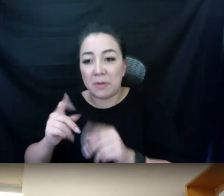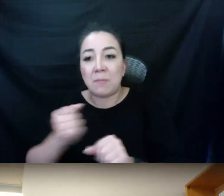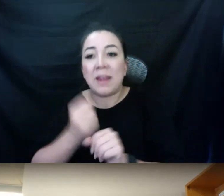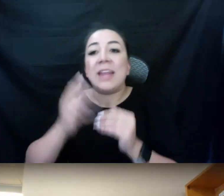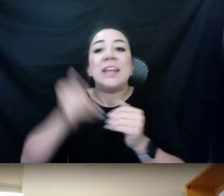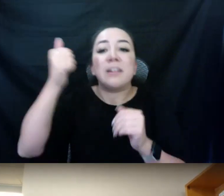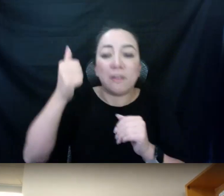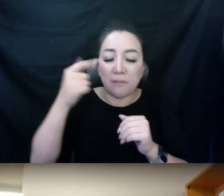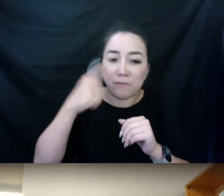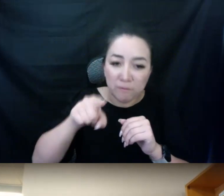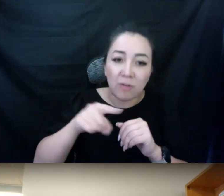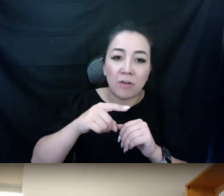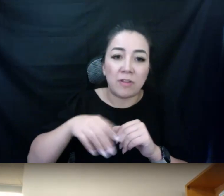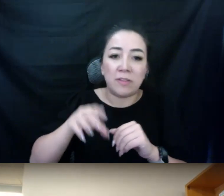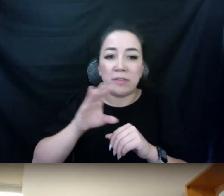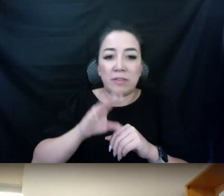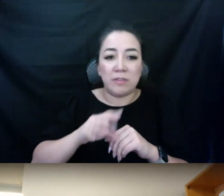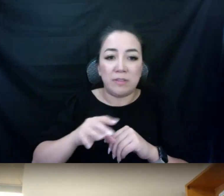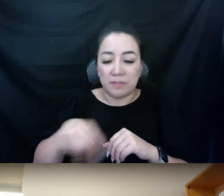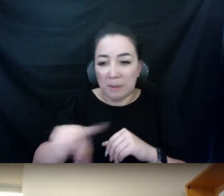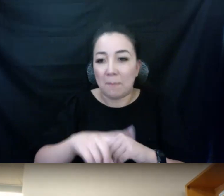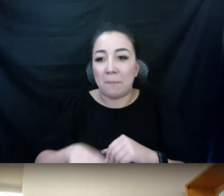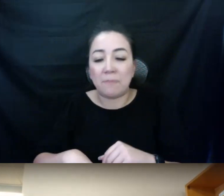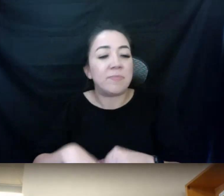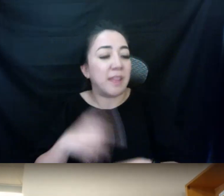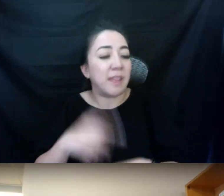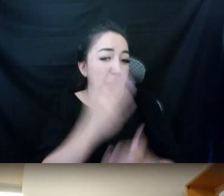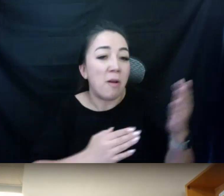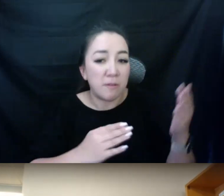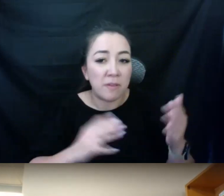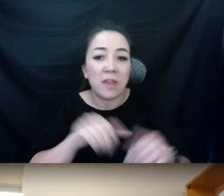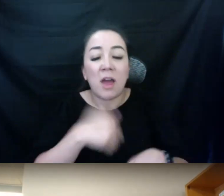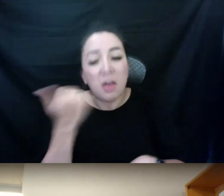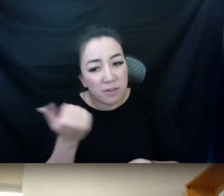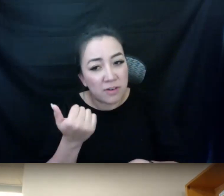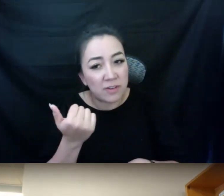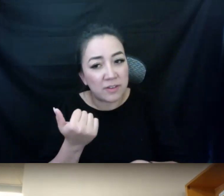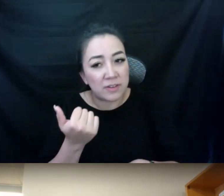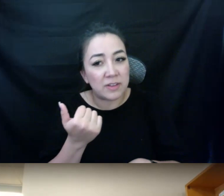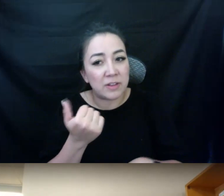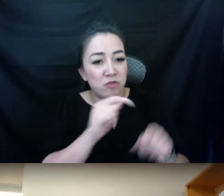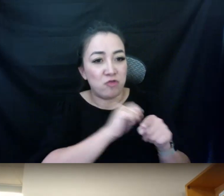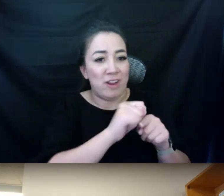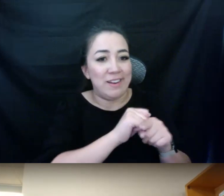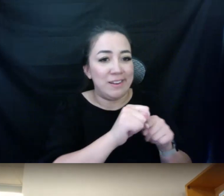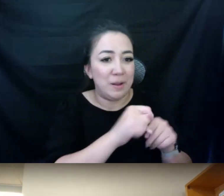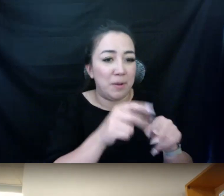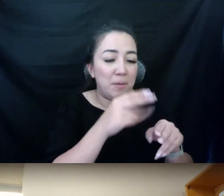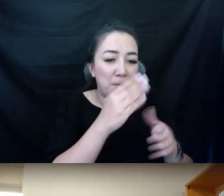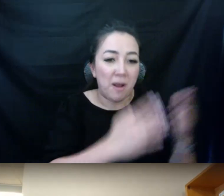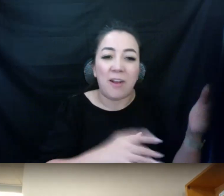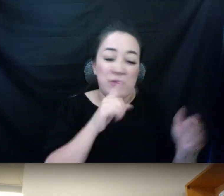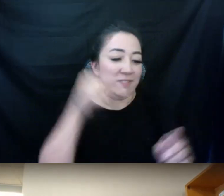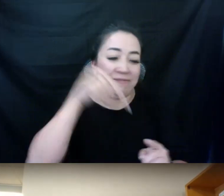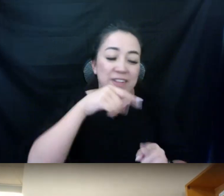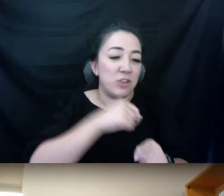easier for their PCPs to do so. Well, I think that's part of it. The other is is the training part. I think actually it's the training